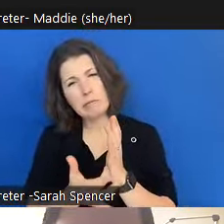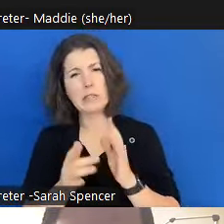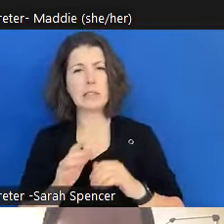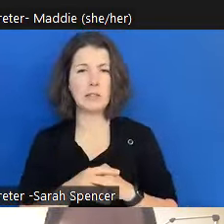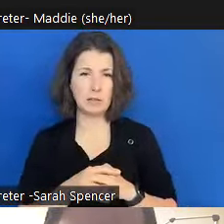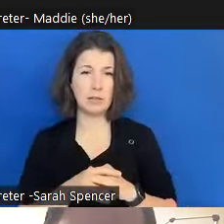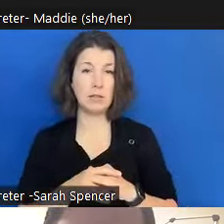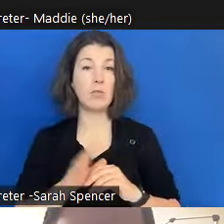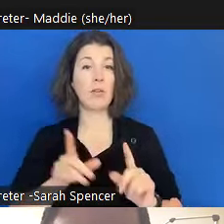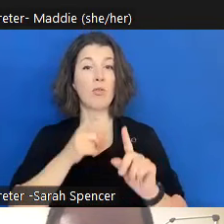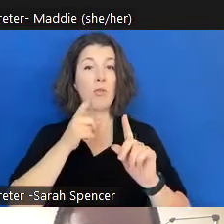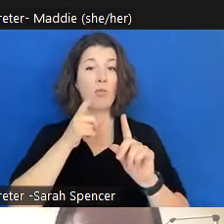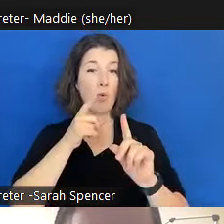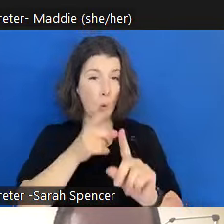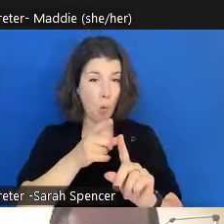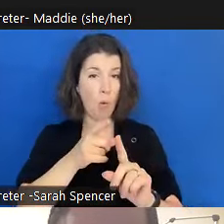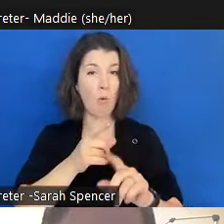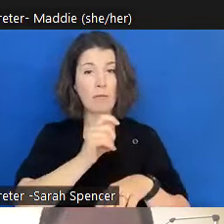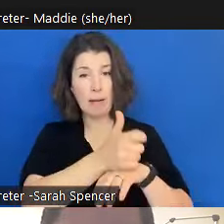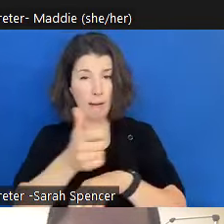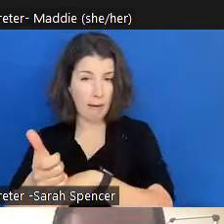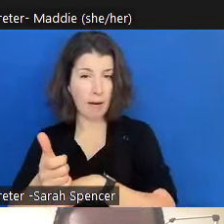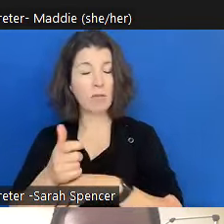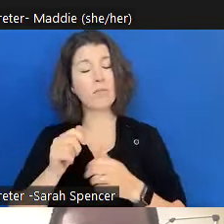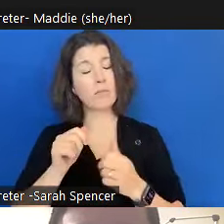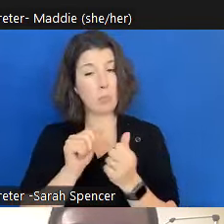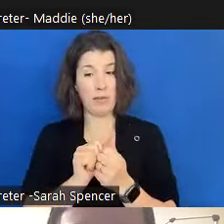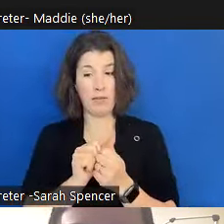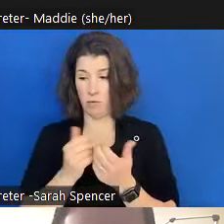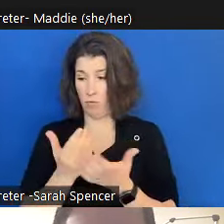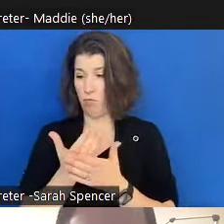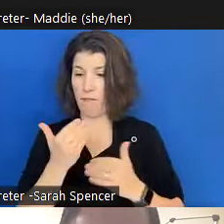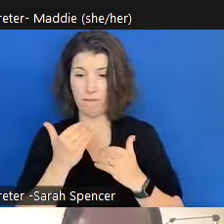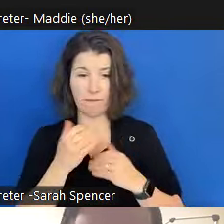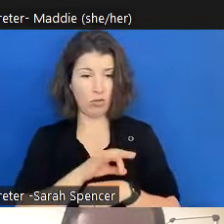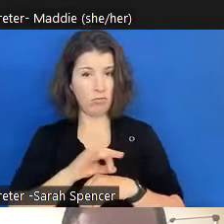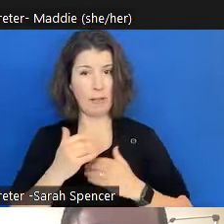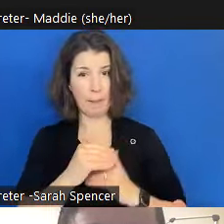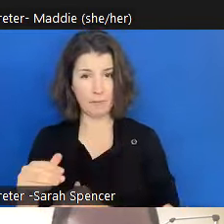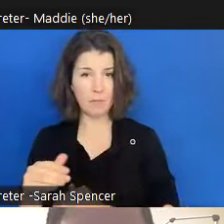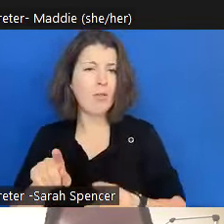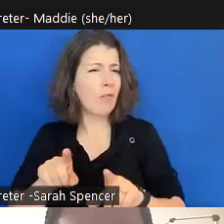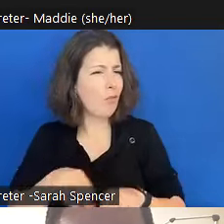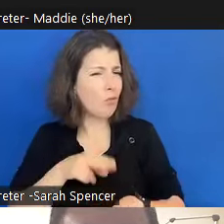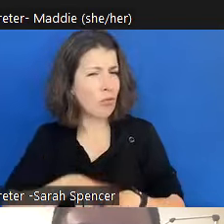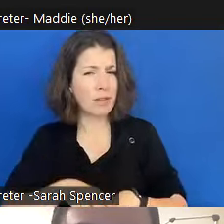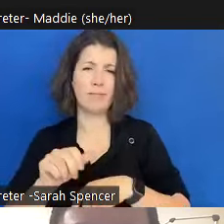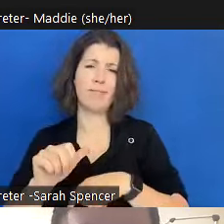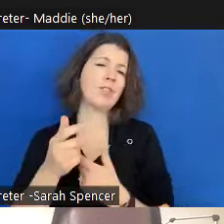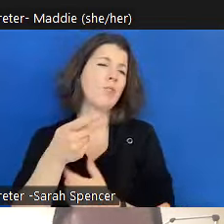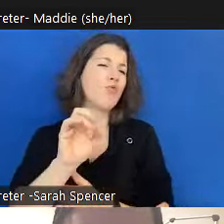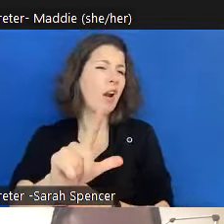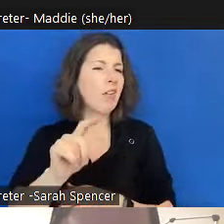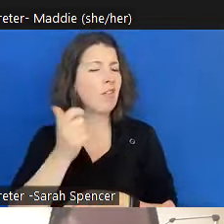With goal setting with functional limitations, and of course, practical support. And this includes just keeping an